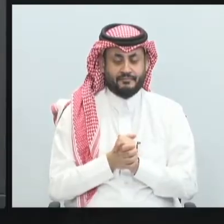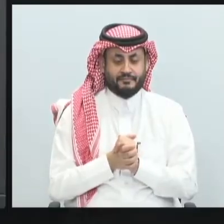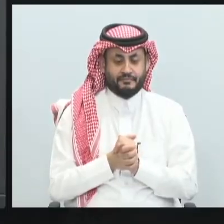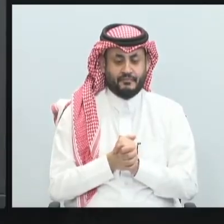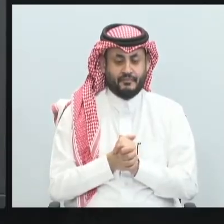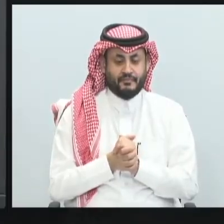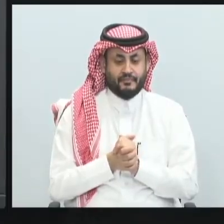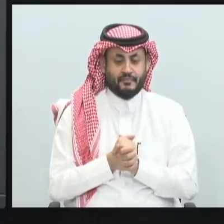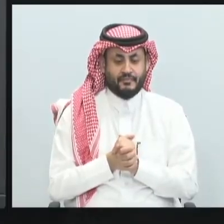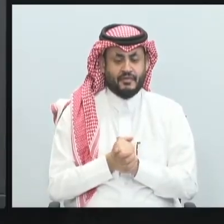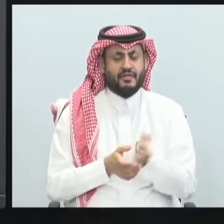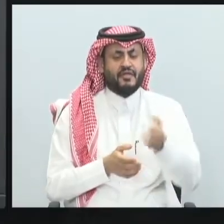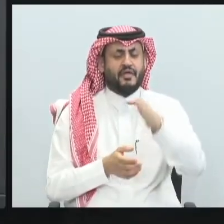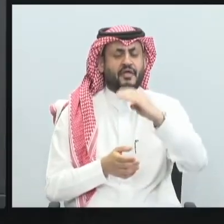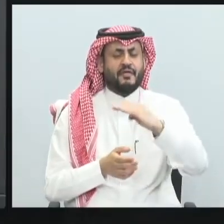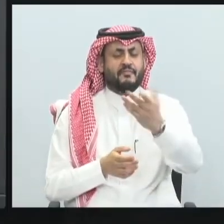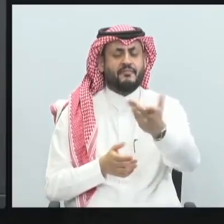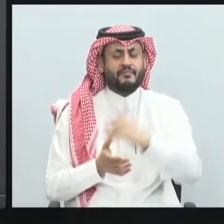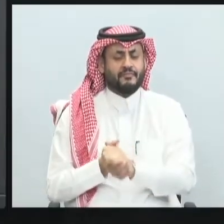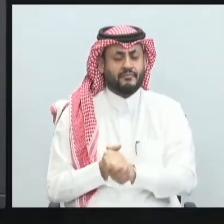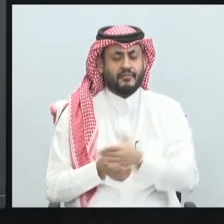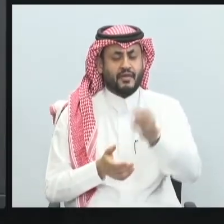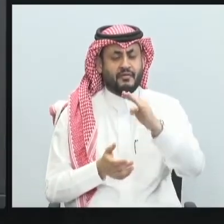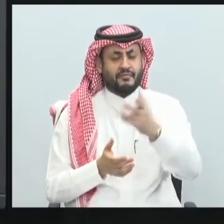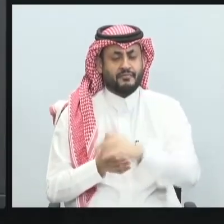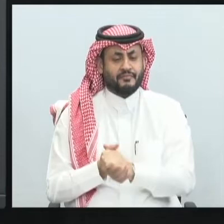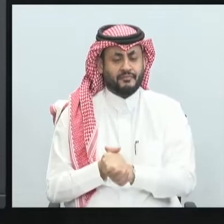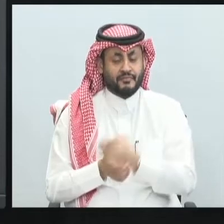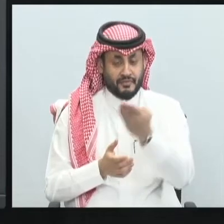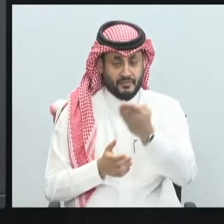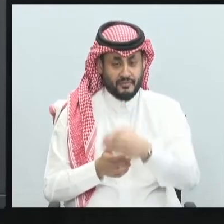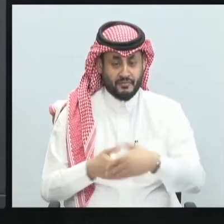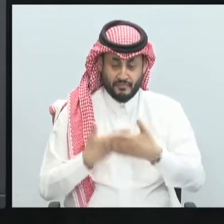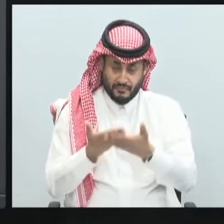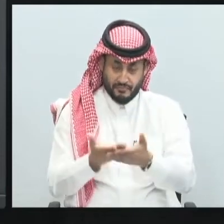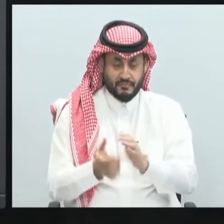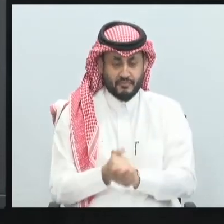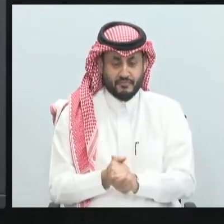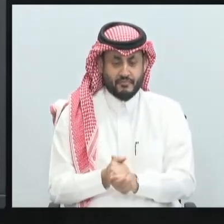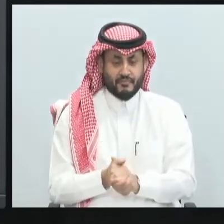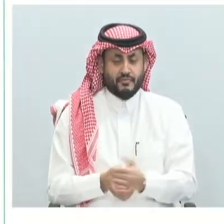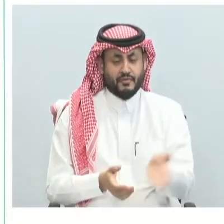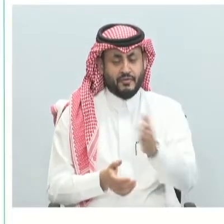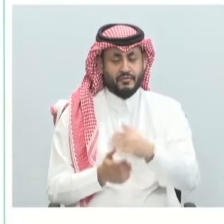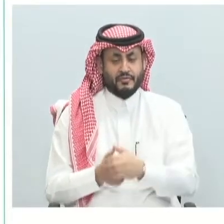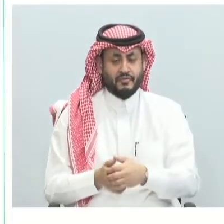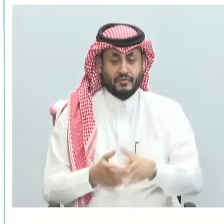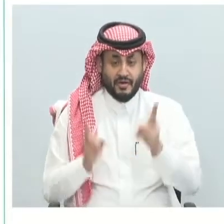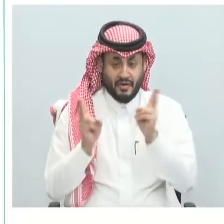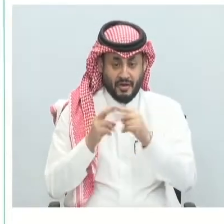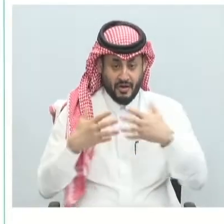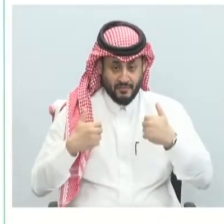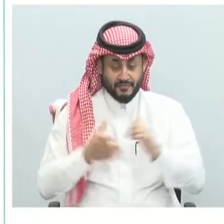now what she will reply to her? Did she say you're welcome or nice to meet